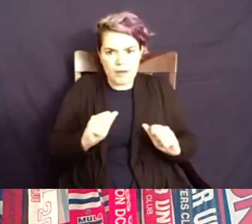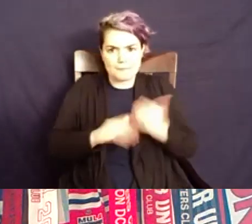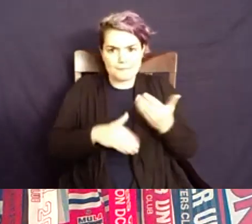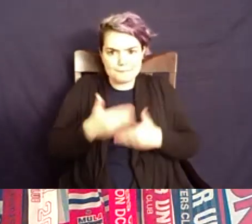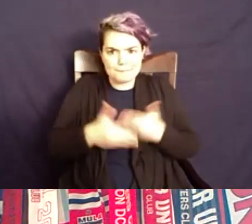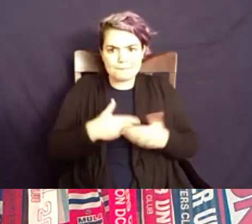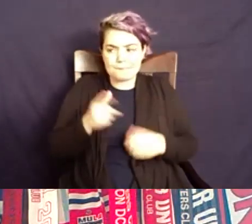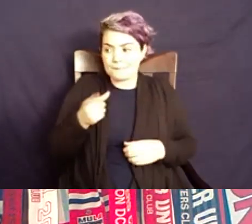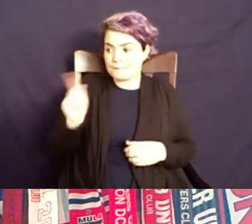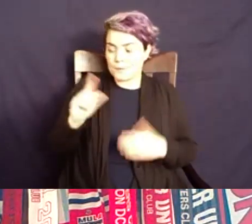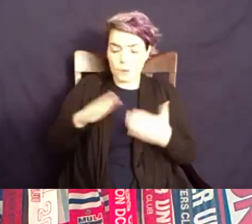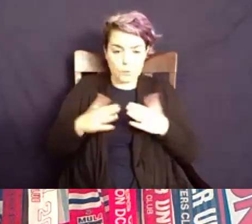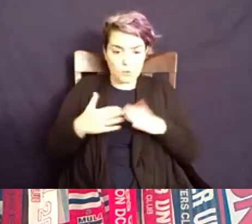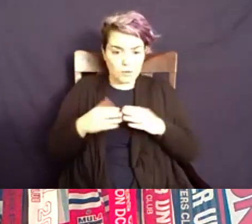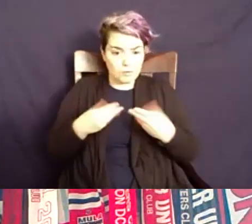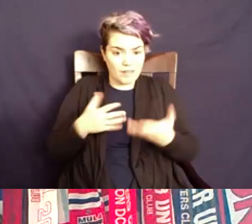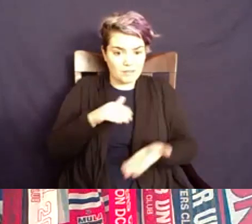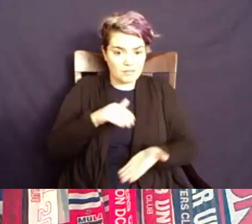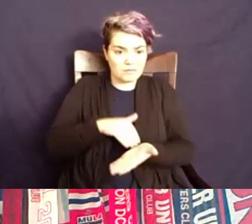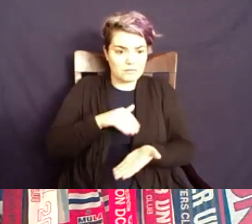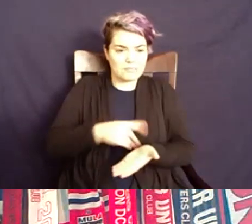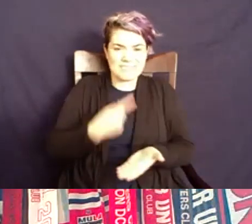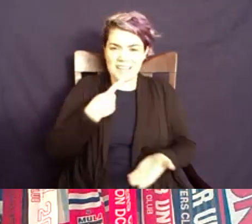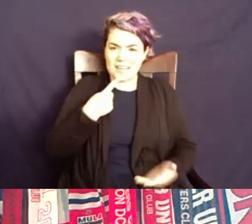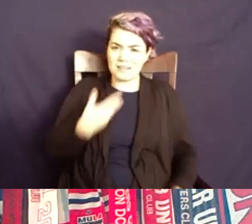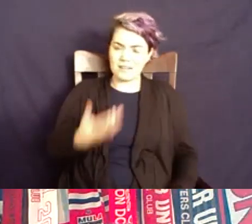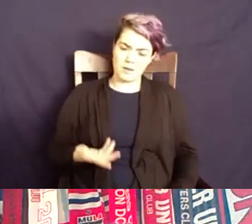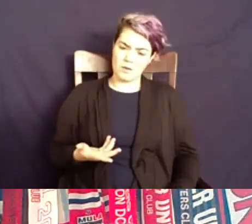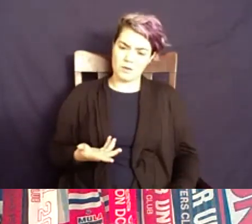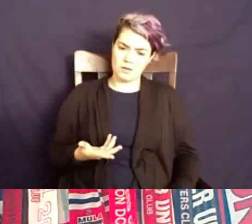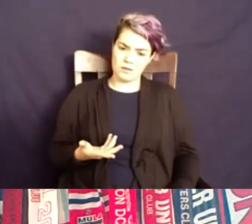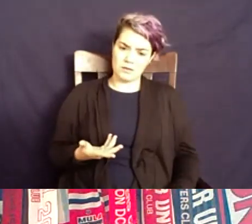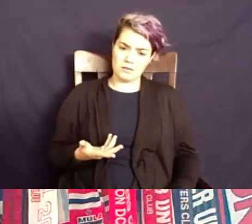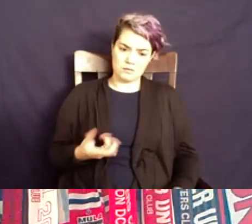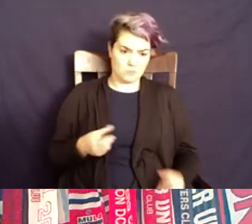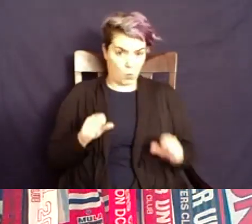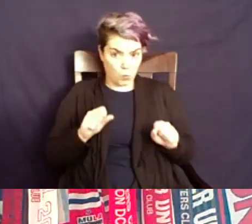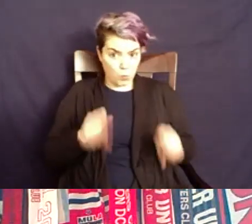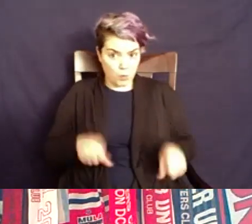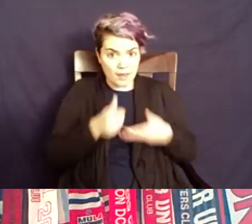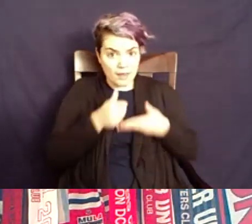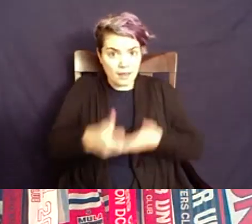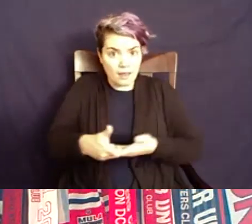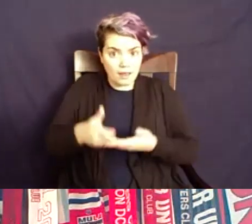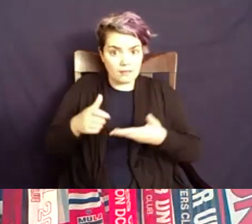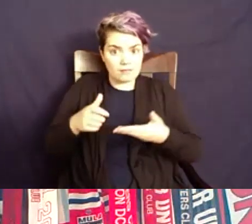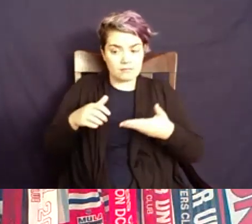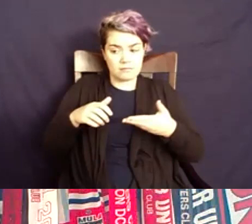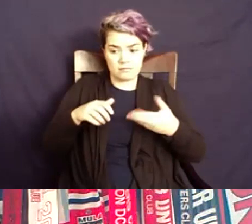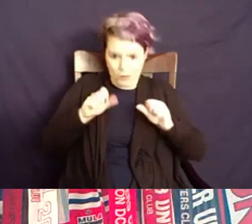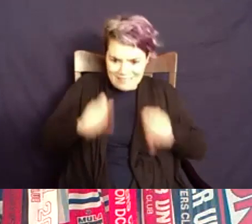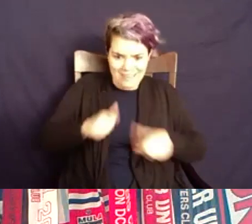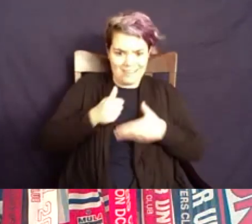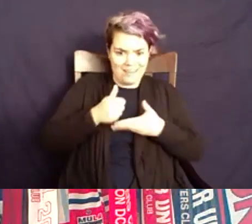have said, we could serve some of these folks and we could help them get housing. You know, we can do this. There